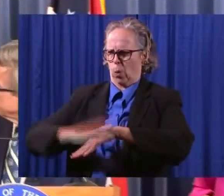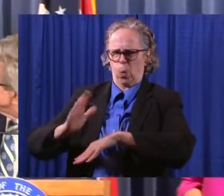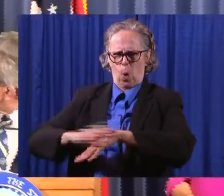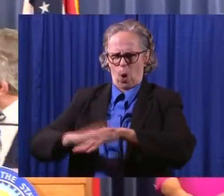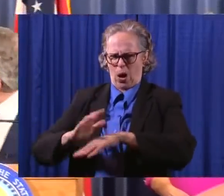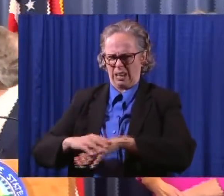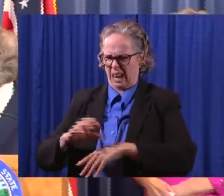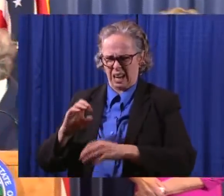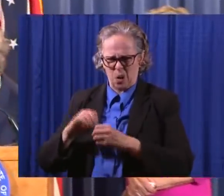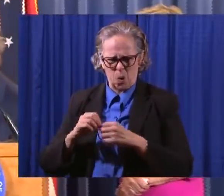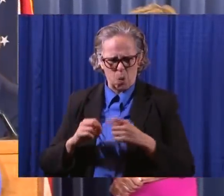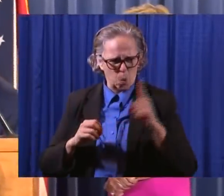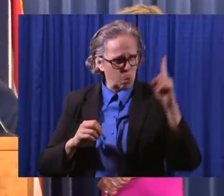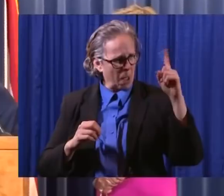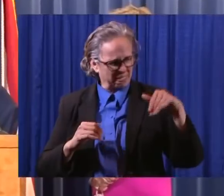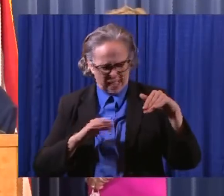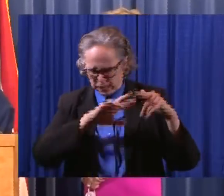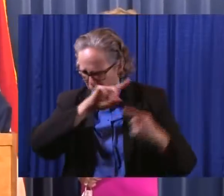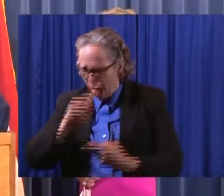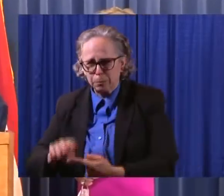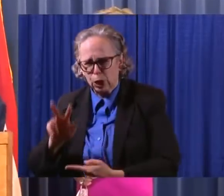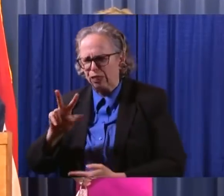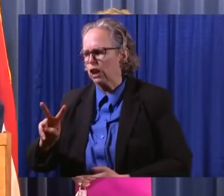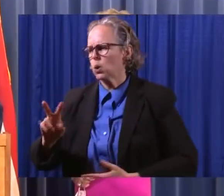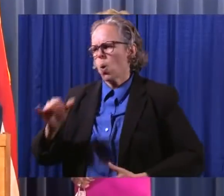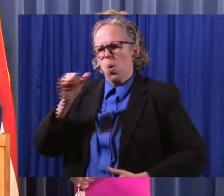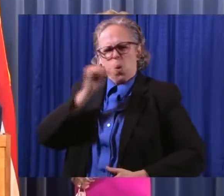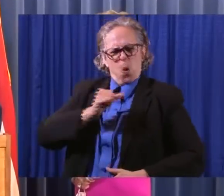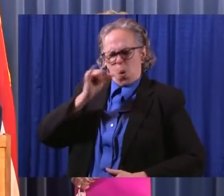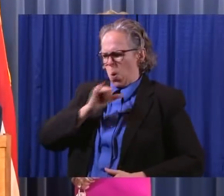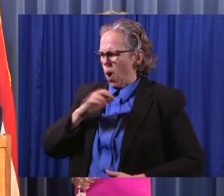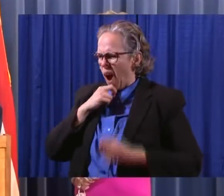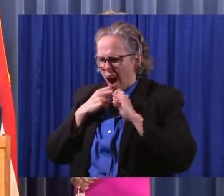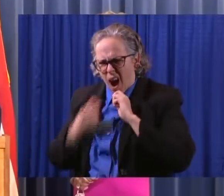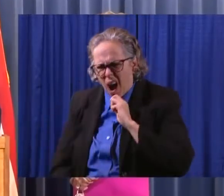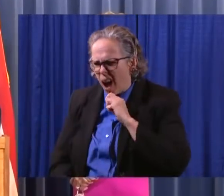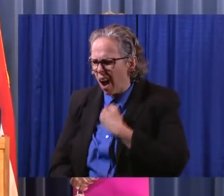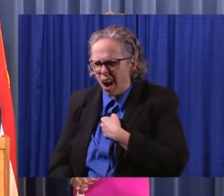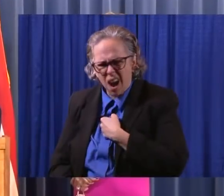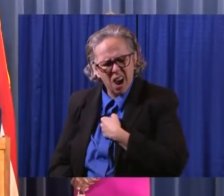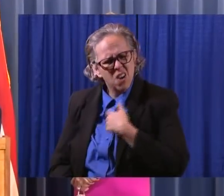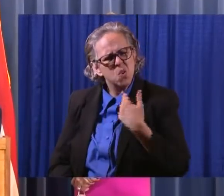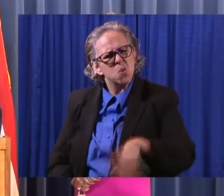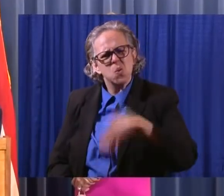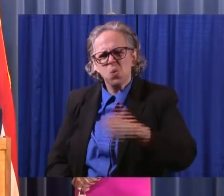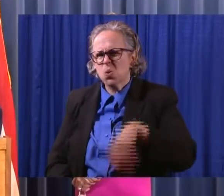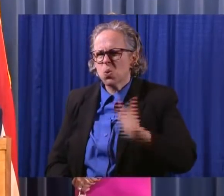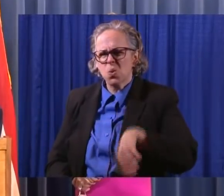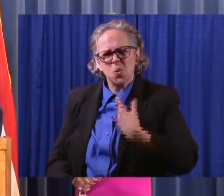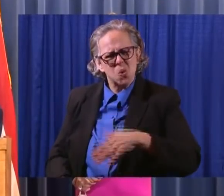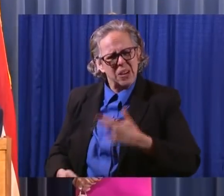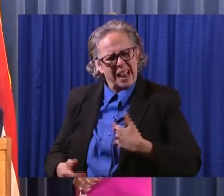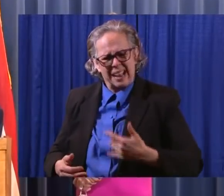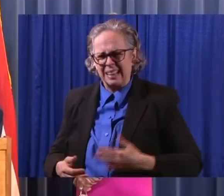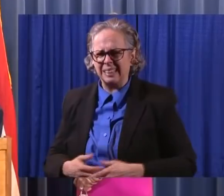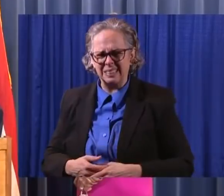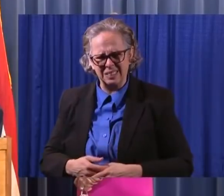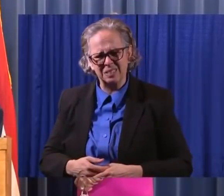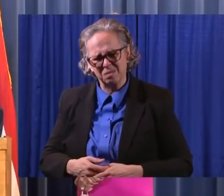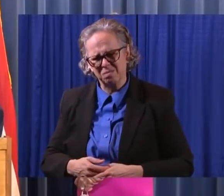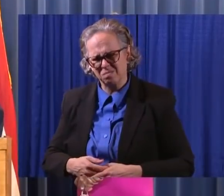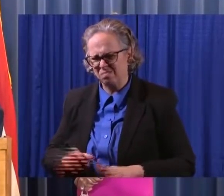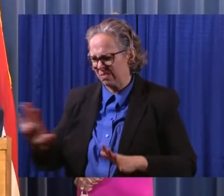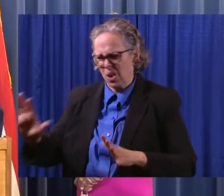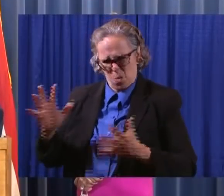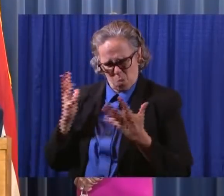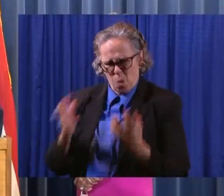really kind of staggering as far as the drop. And I guess the goal is in the next few months to